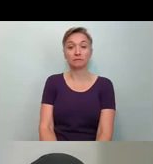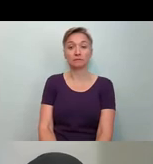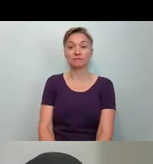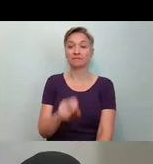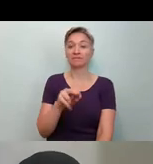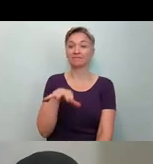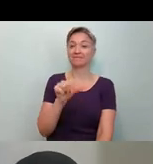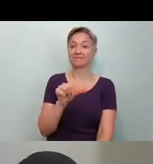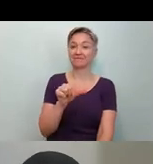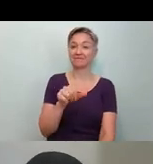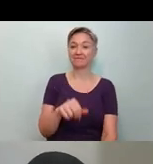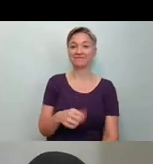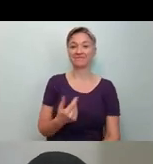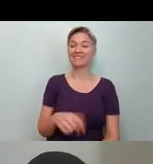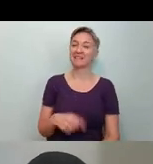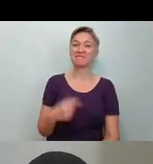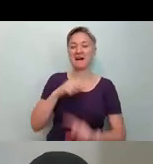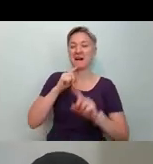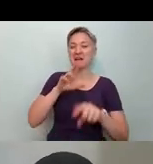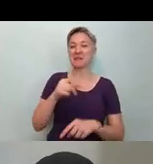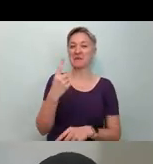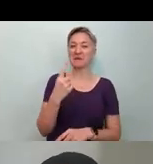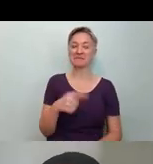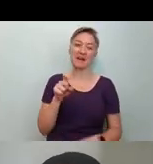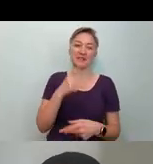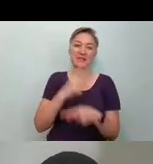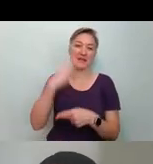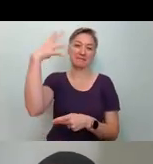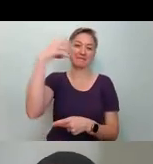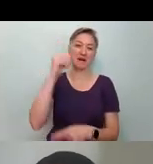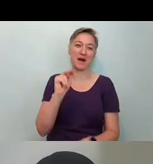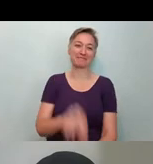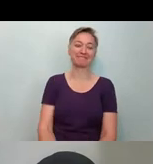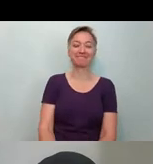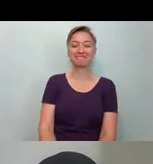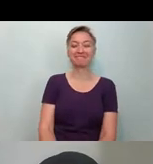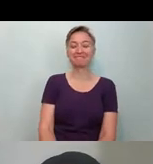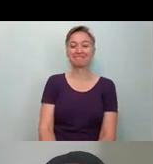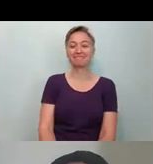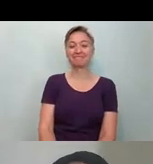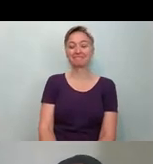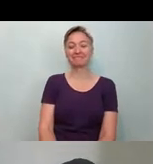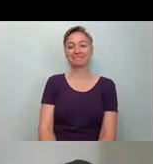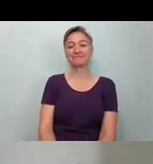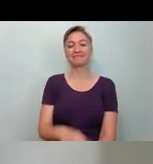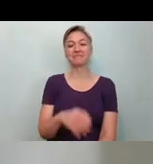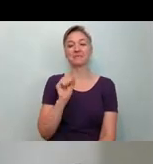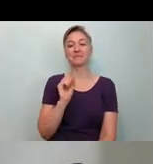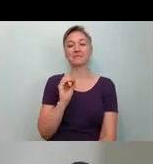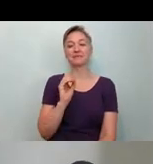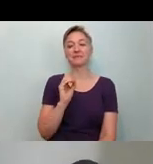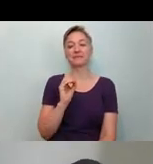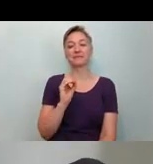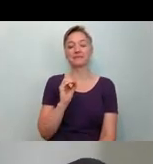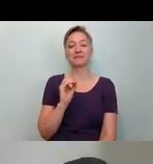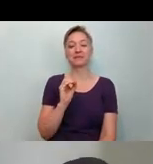I could have just stayed on that. I'm going to respond to that one. So in terms of how the, whether or not the